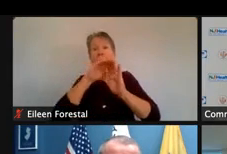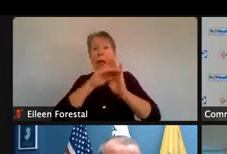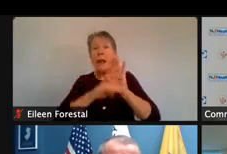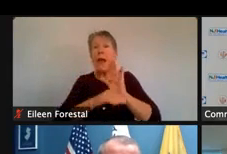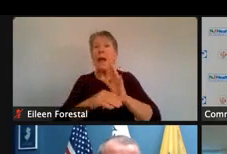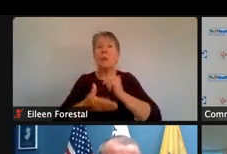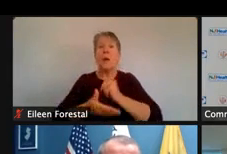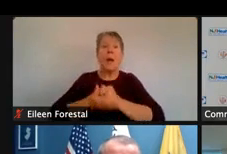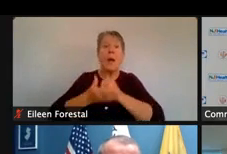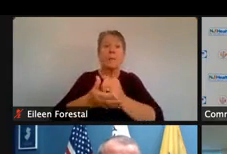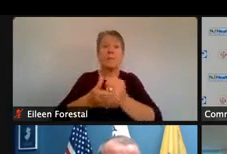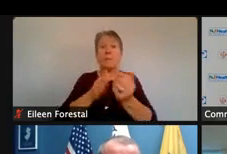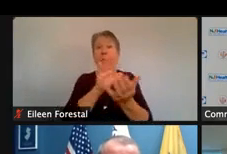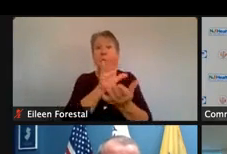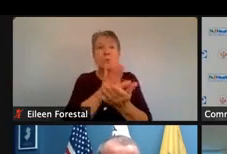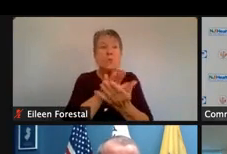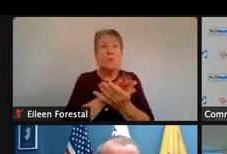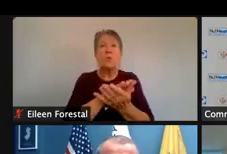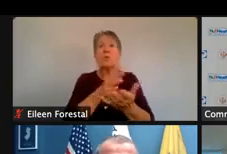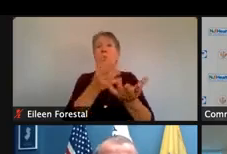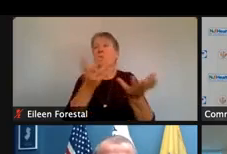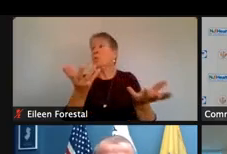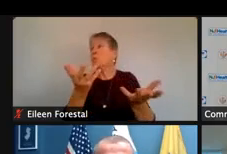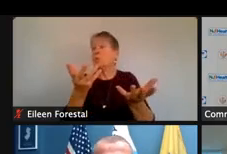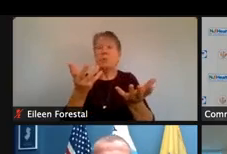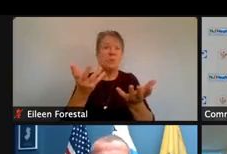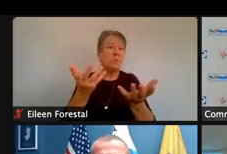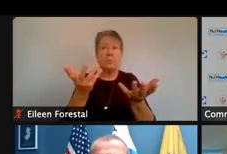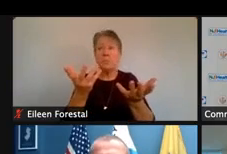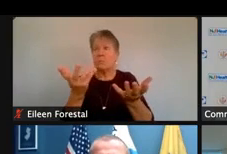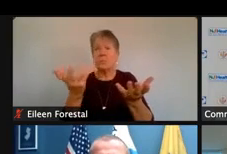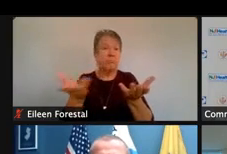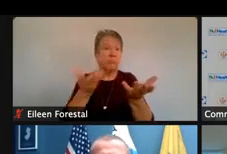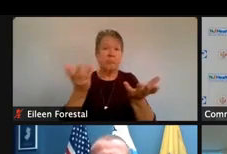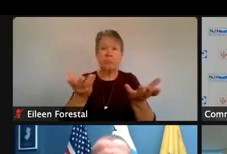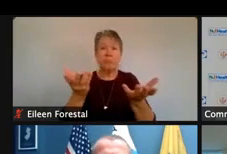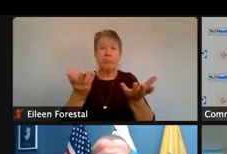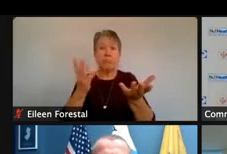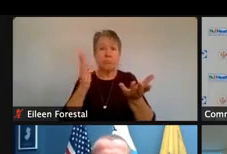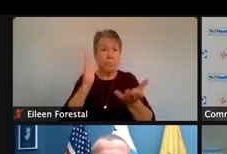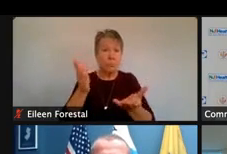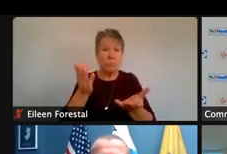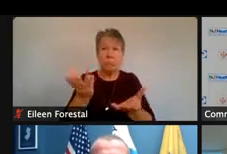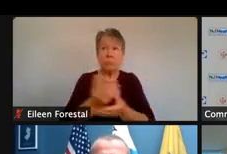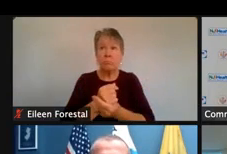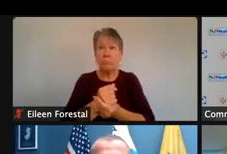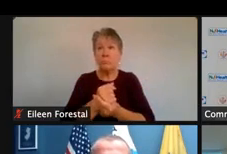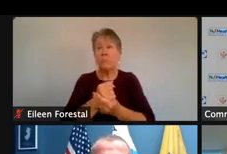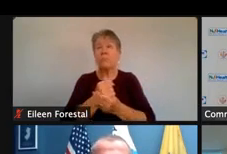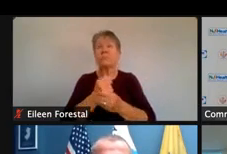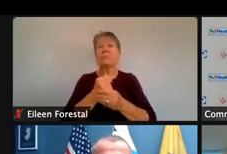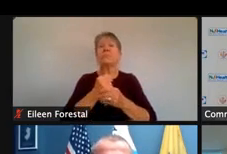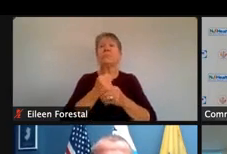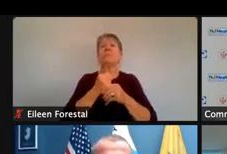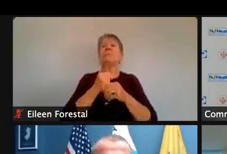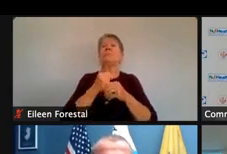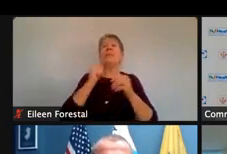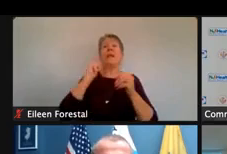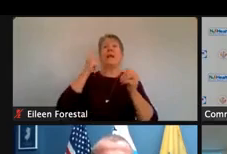anxious to, as well as the marking period comes to a head, making sure our senior in high school does well in this marking